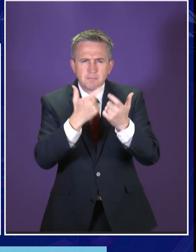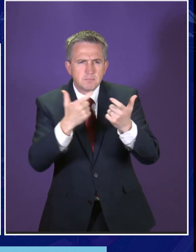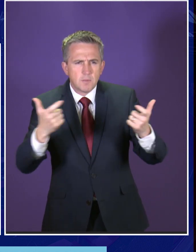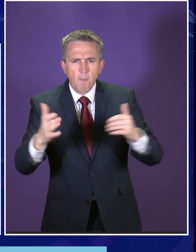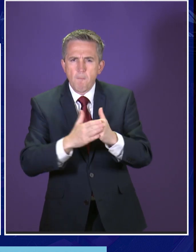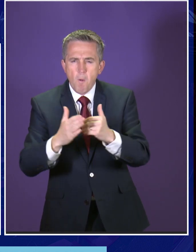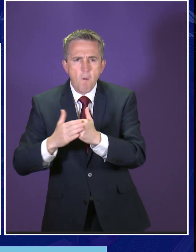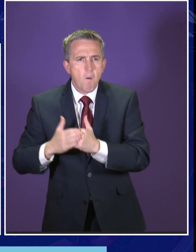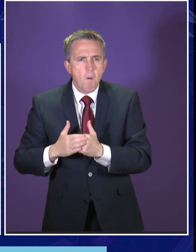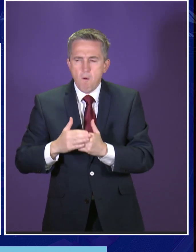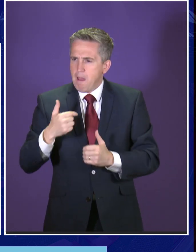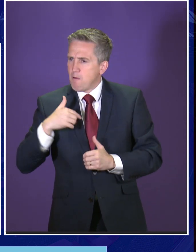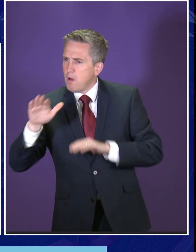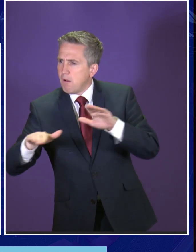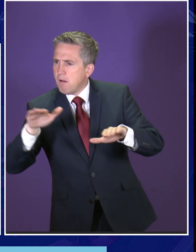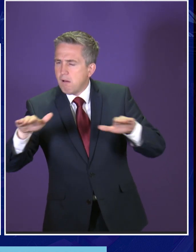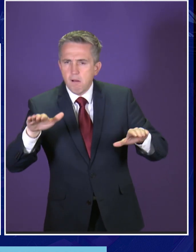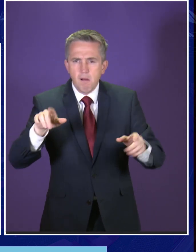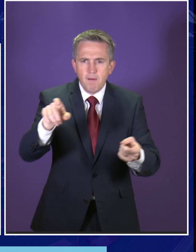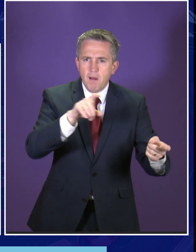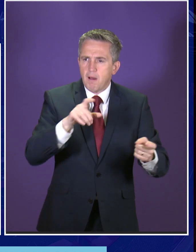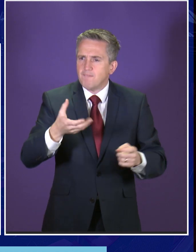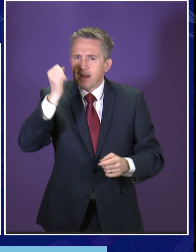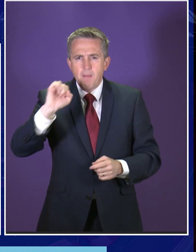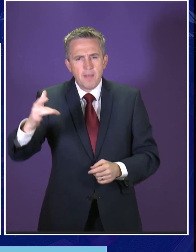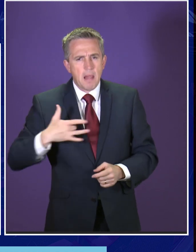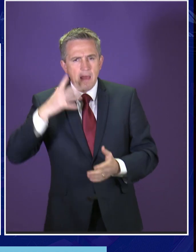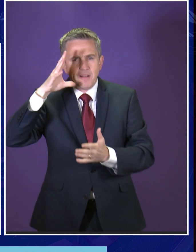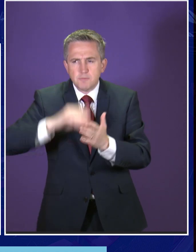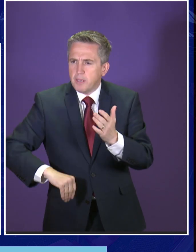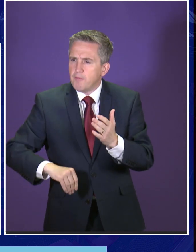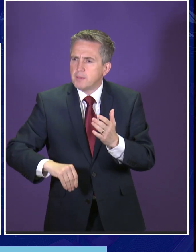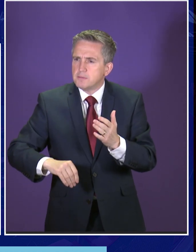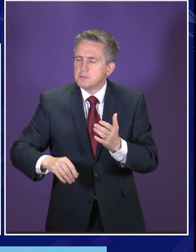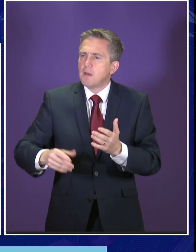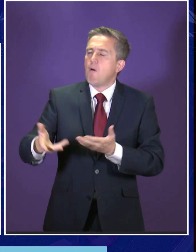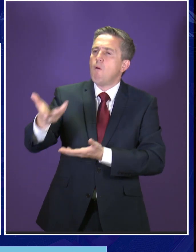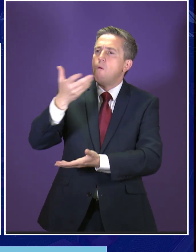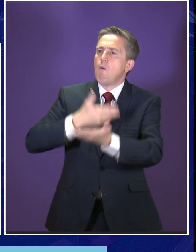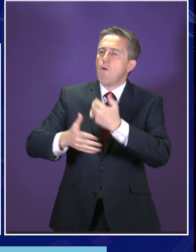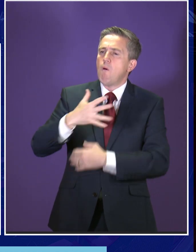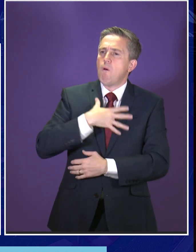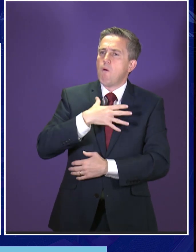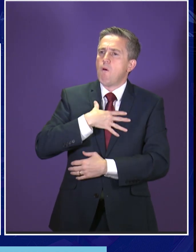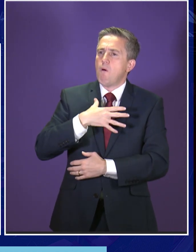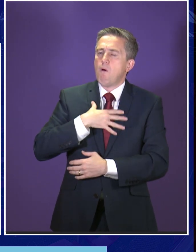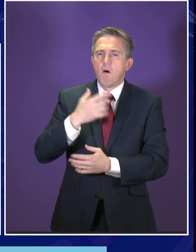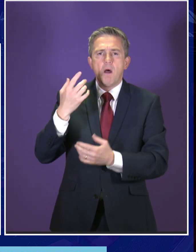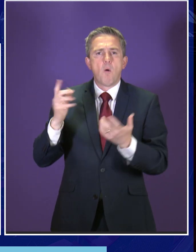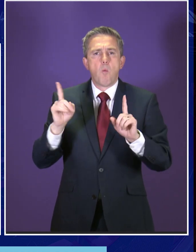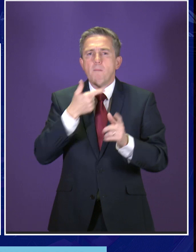had. Their contexts, their contemporary life experiences fraught with the challenges of a transforming